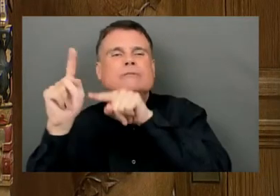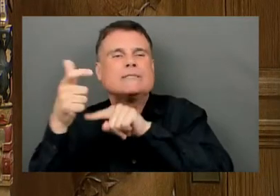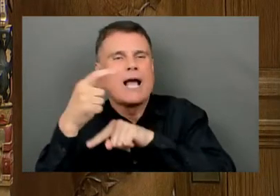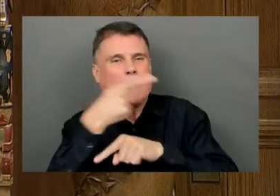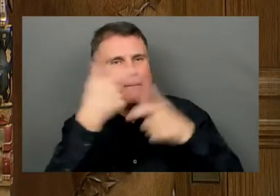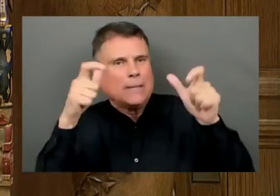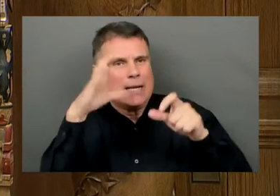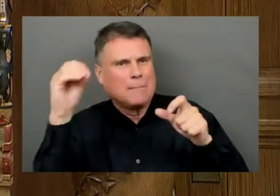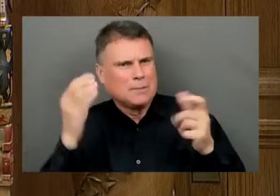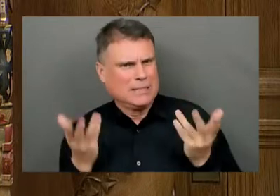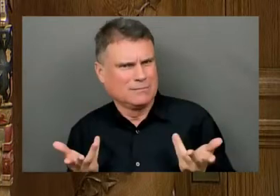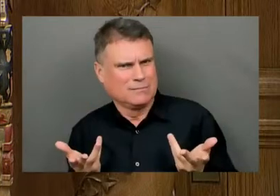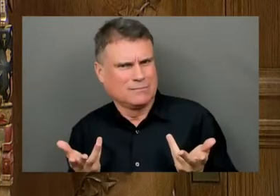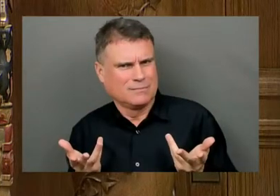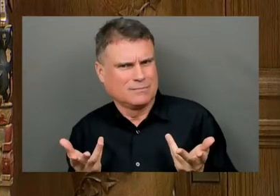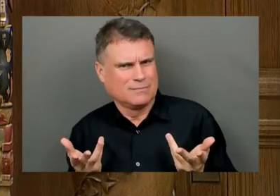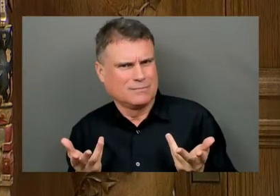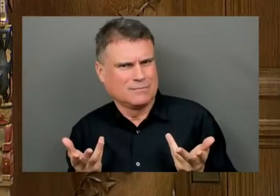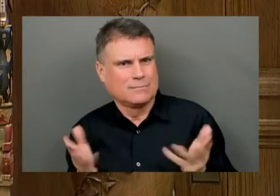Kelowna Mission.